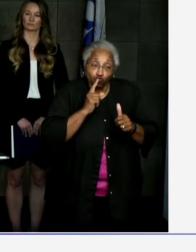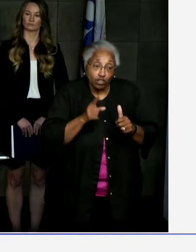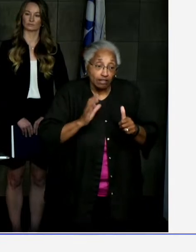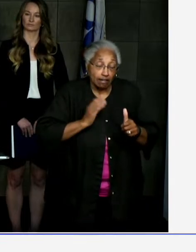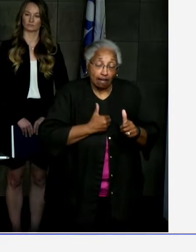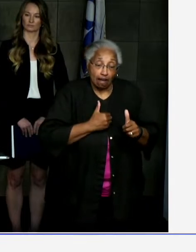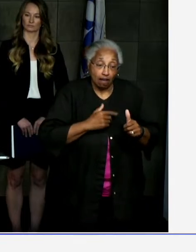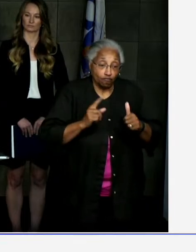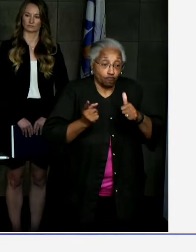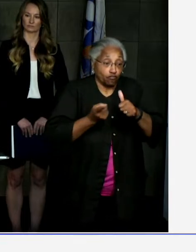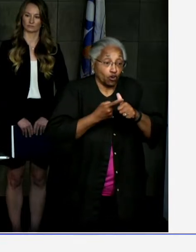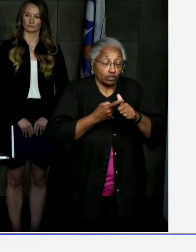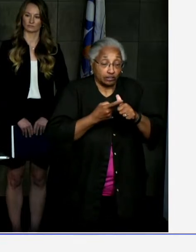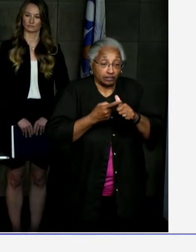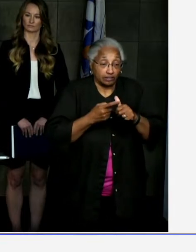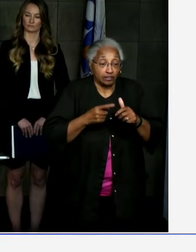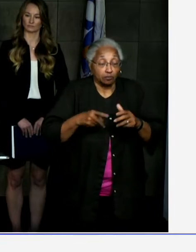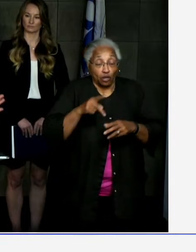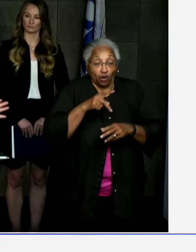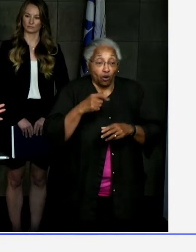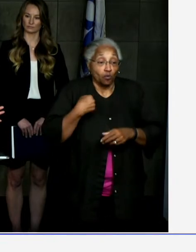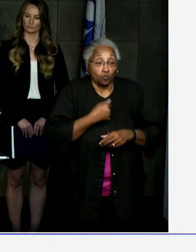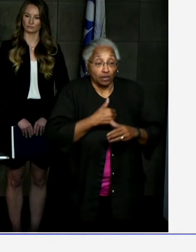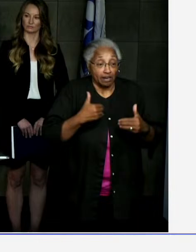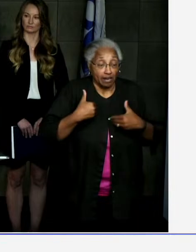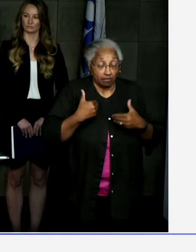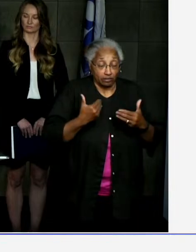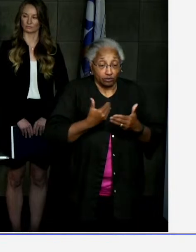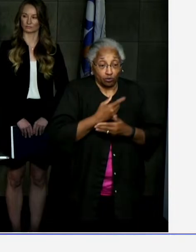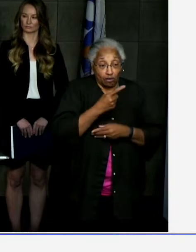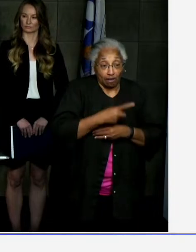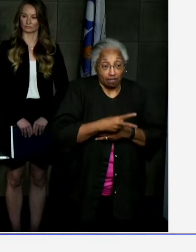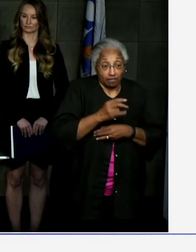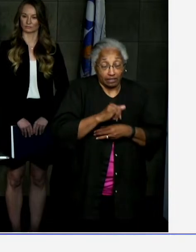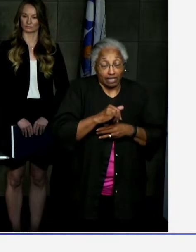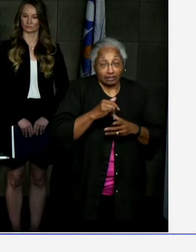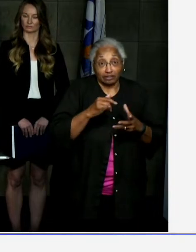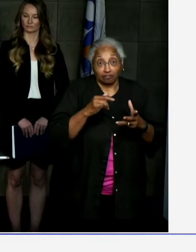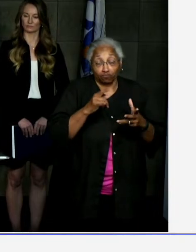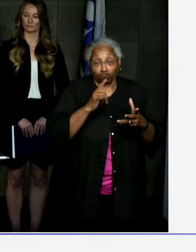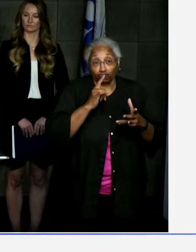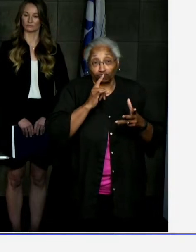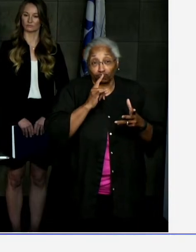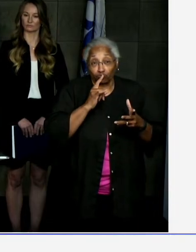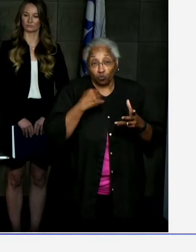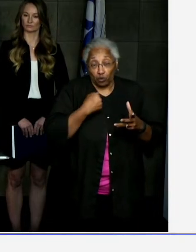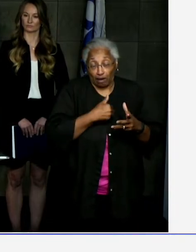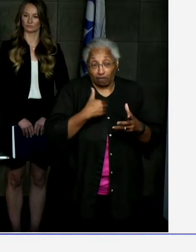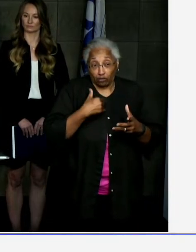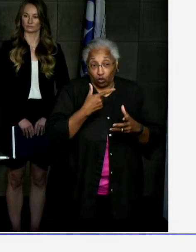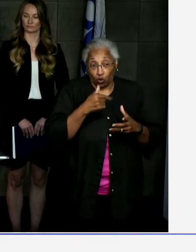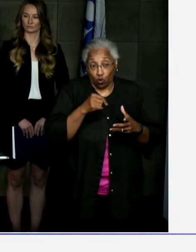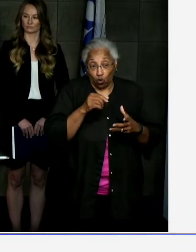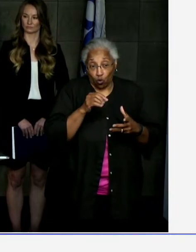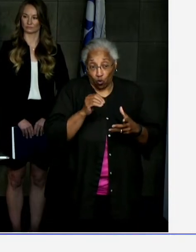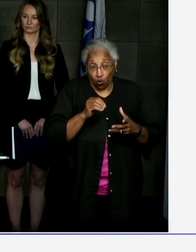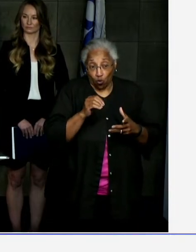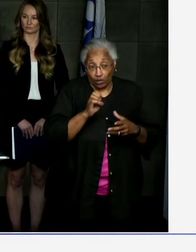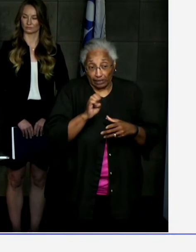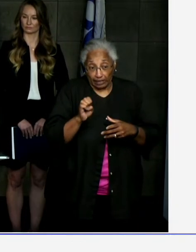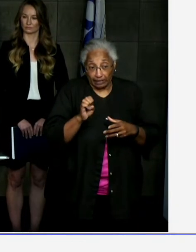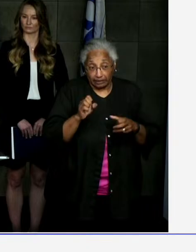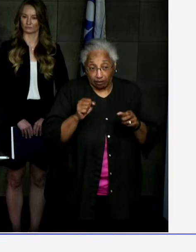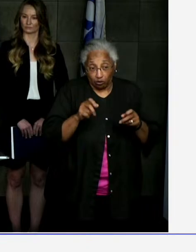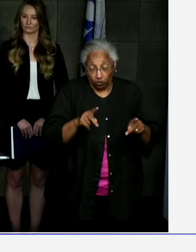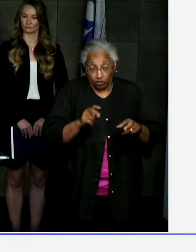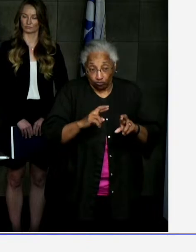We, have the new HAFs and which was outperforming the other hurricane models. We've got GOES East is operational just